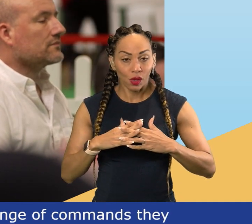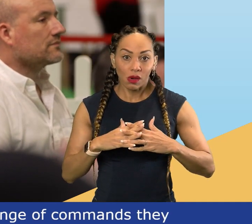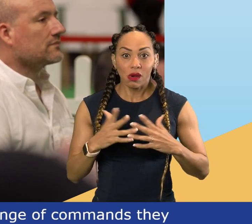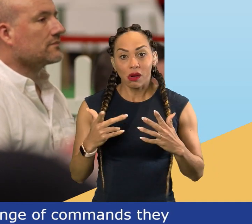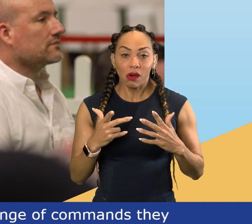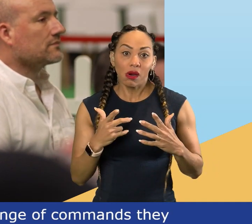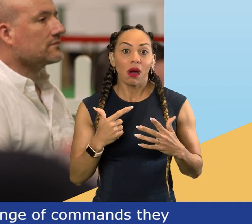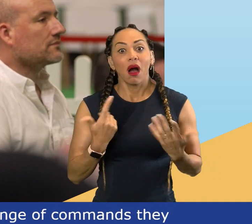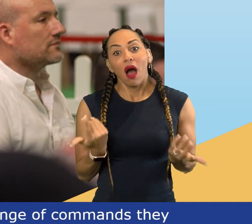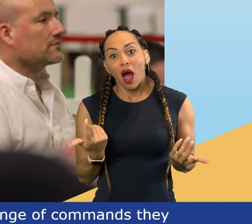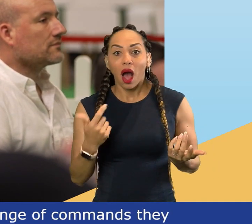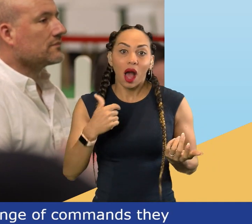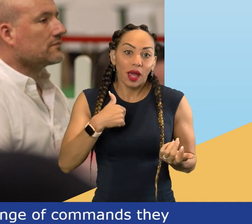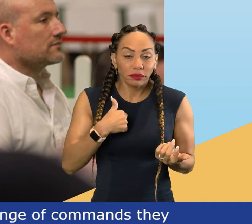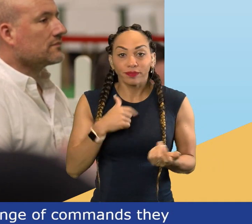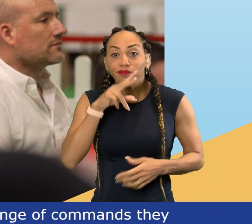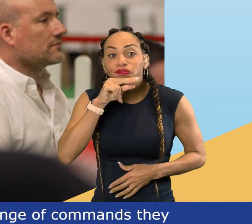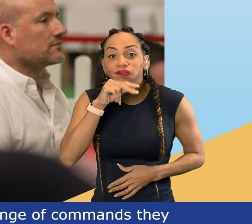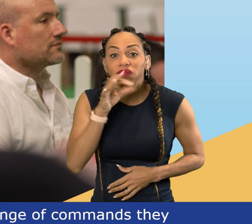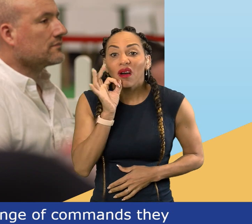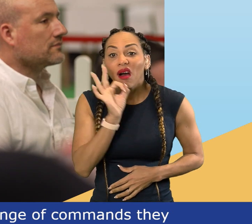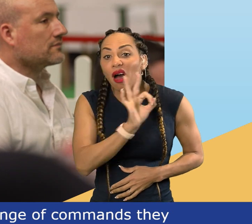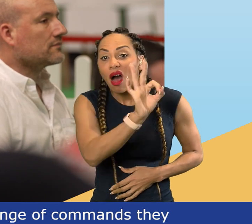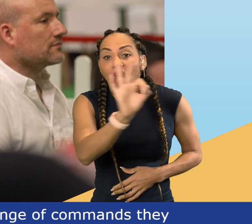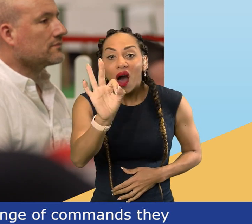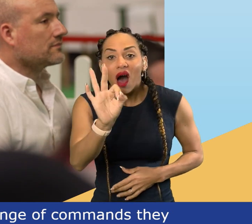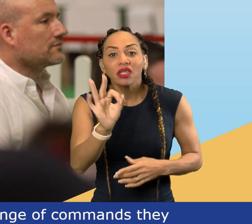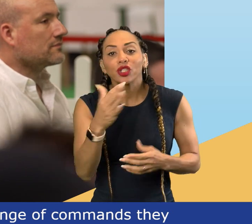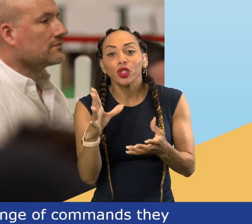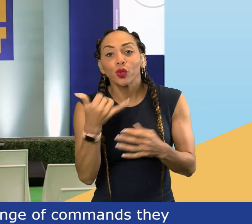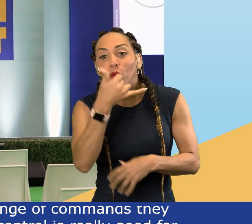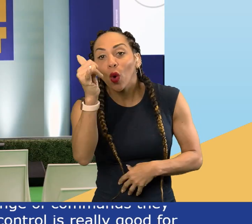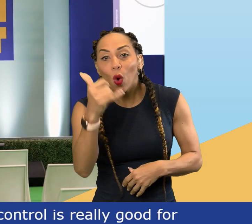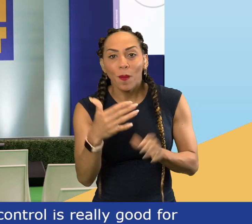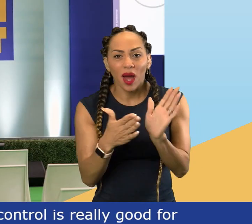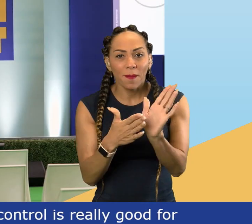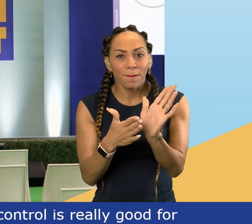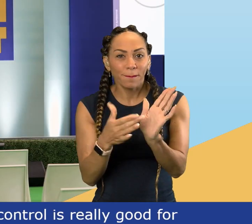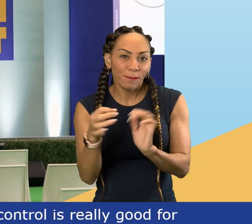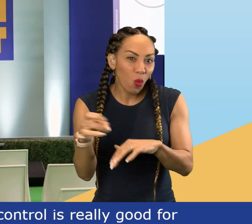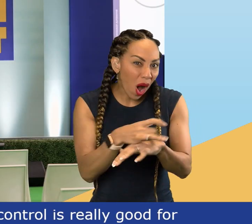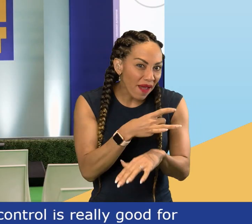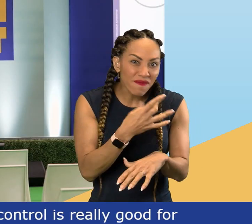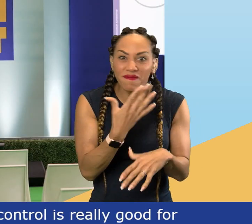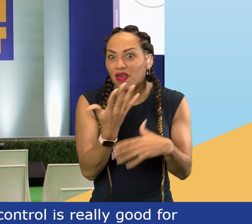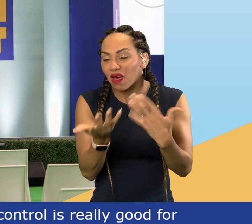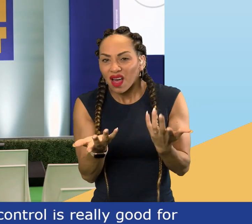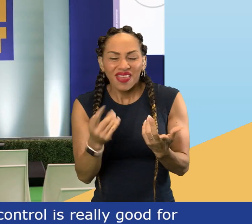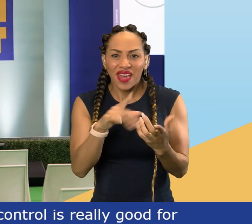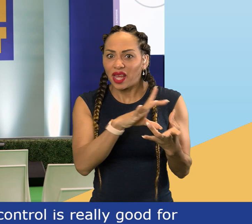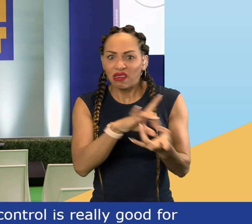ask it to call my wife, it tries to navigate me to Huntingford in Cambridgeshire. So things like that where it has its limits. And here's another example. So